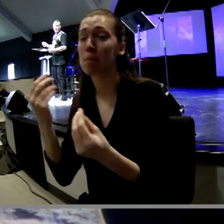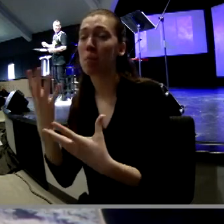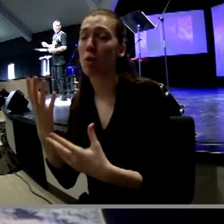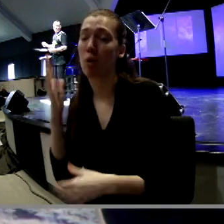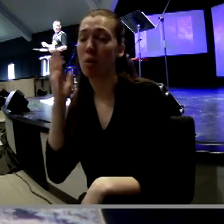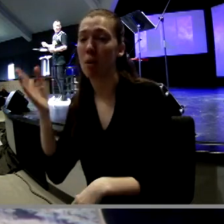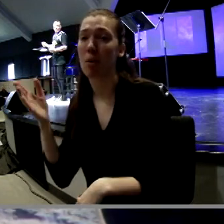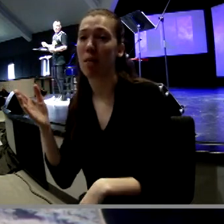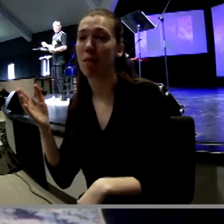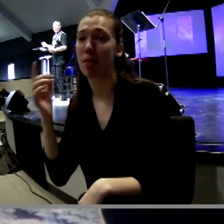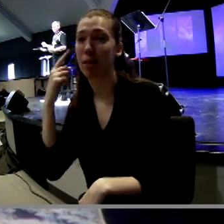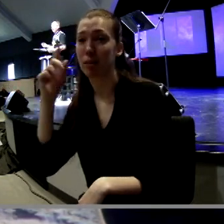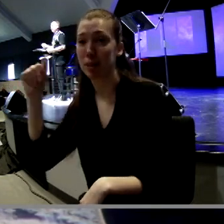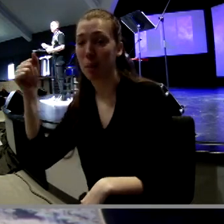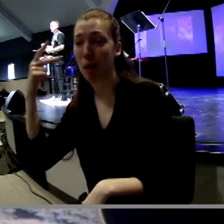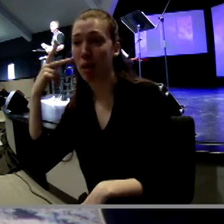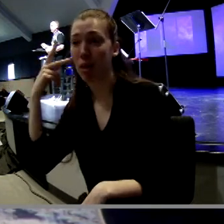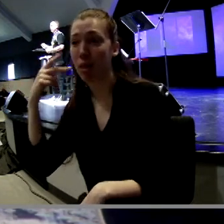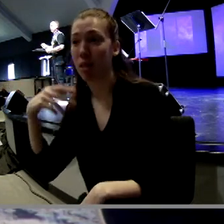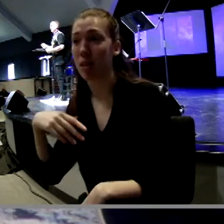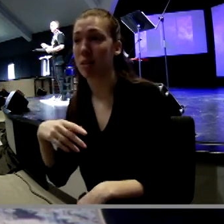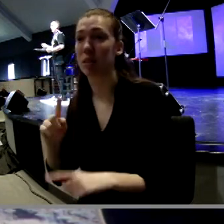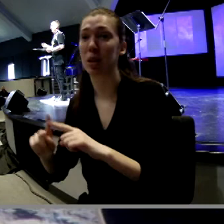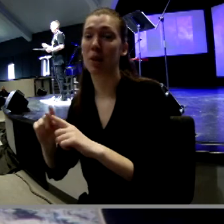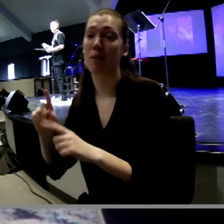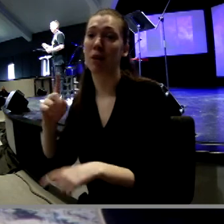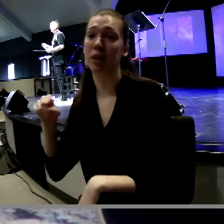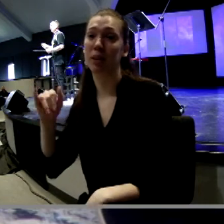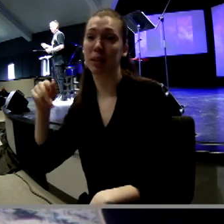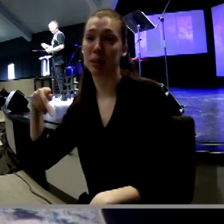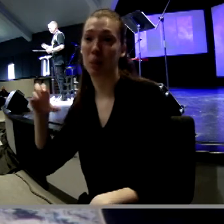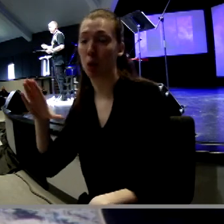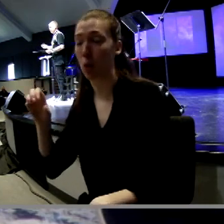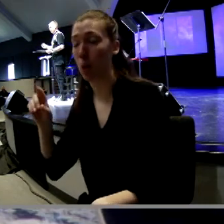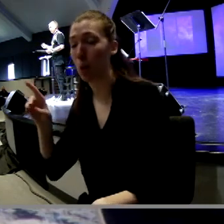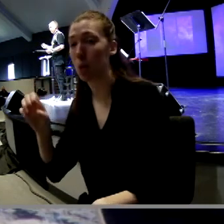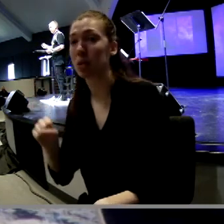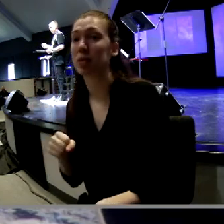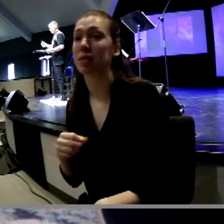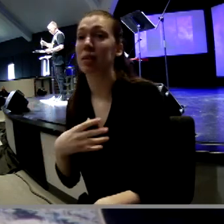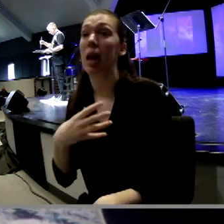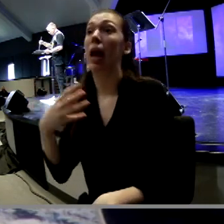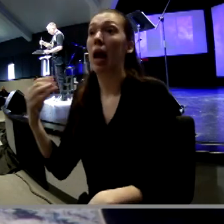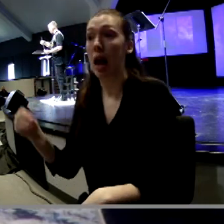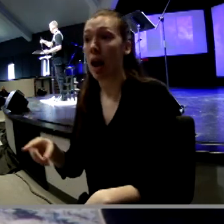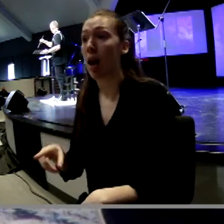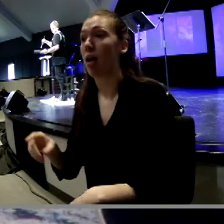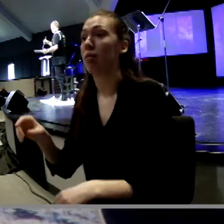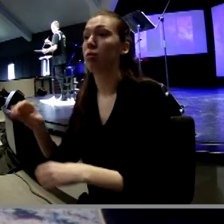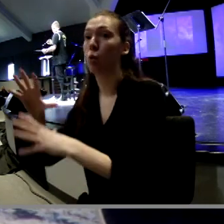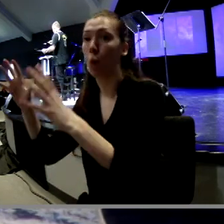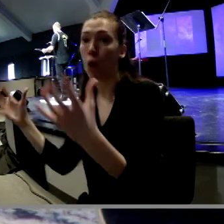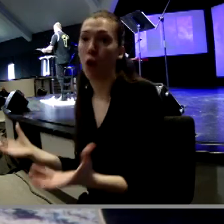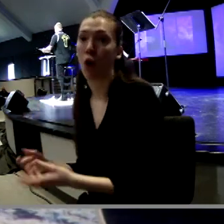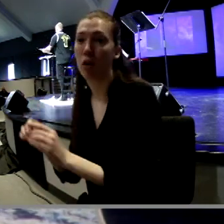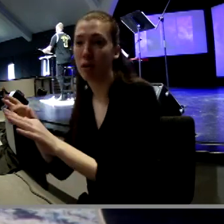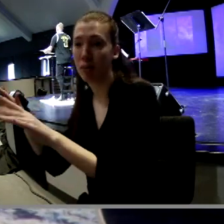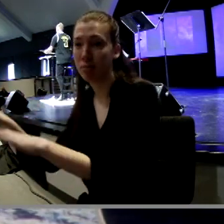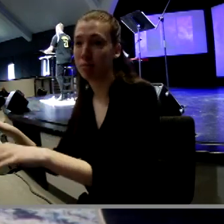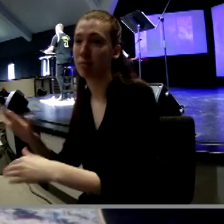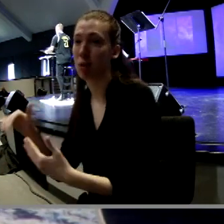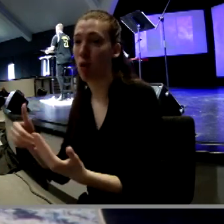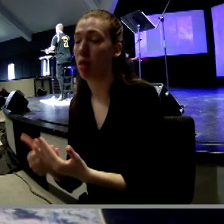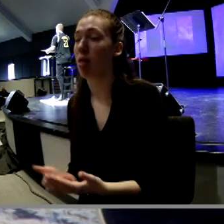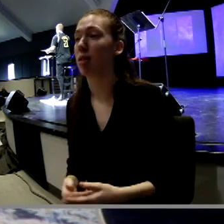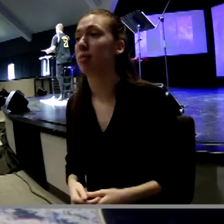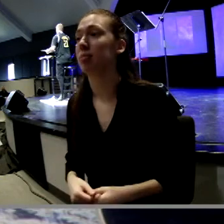St. Paul, for people in the 55105, and people to the ends of the earth. When we start playing with these colors, we